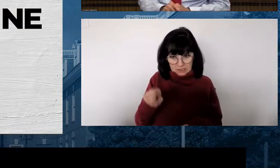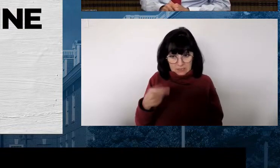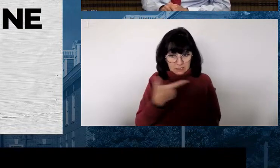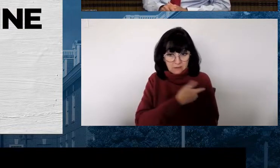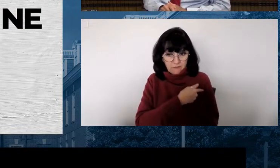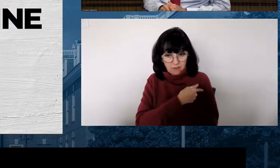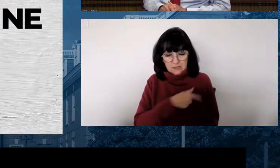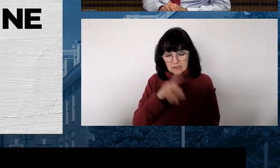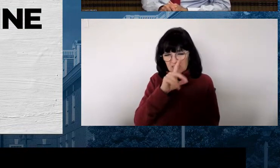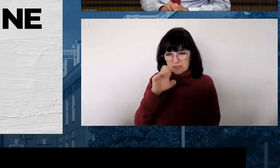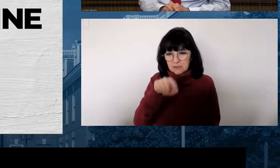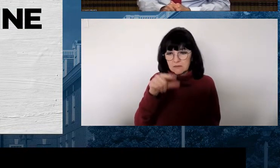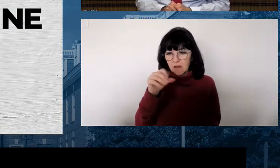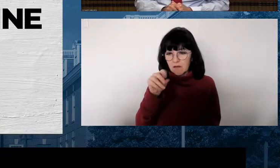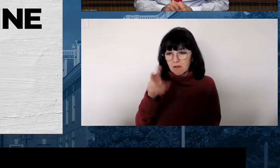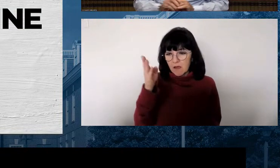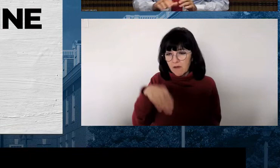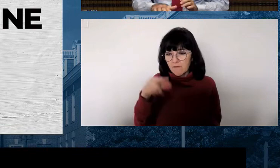at